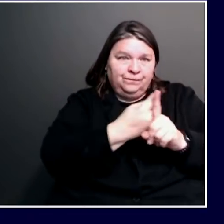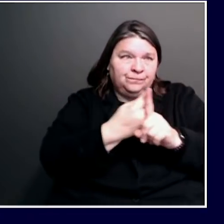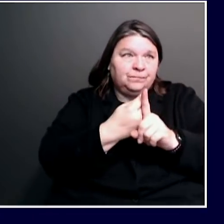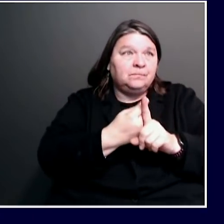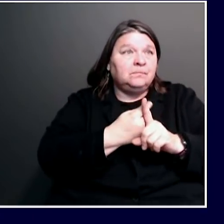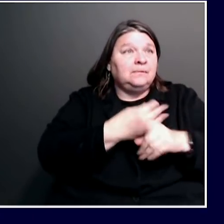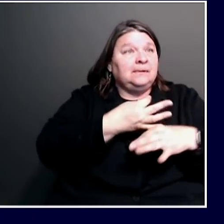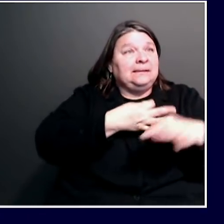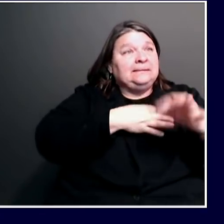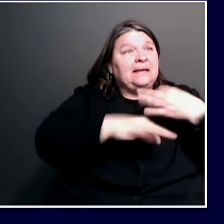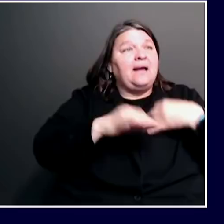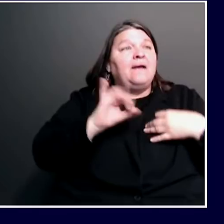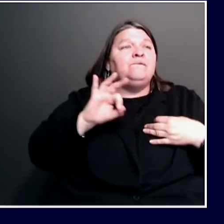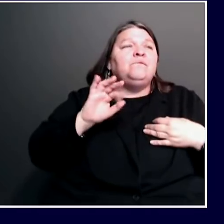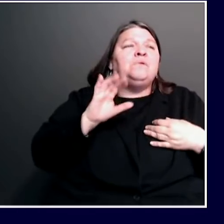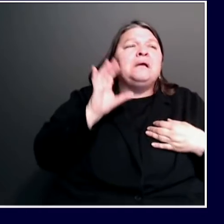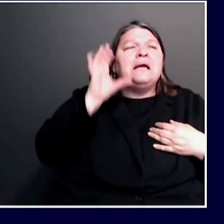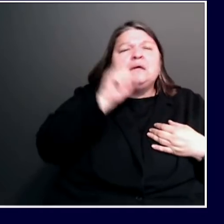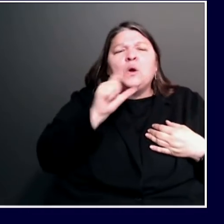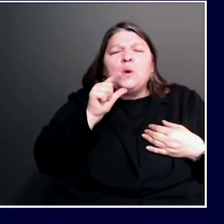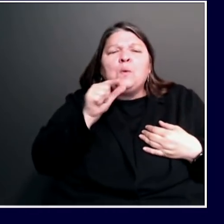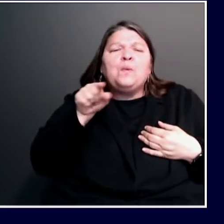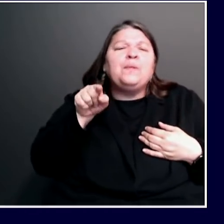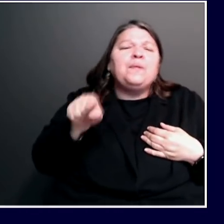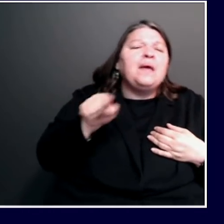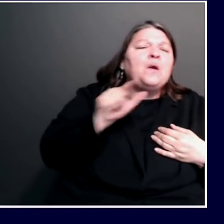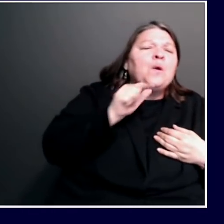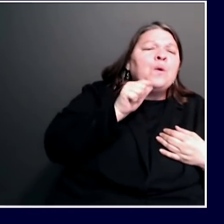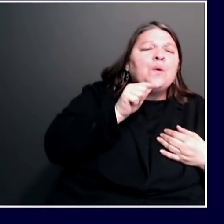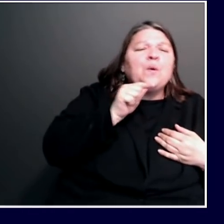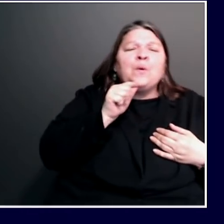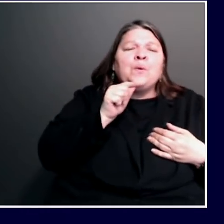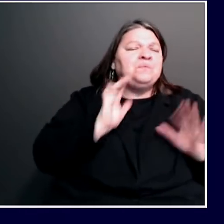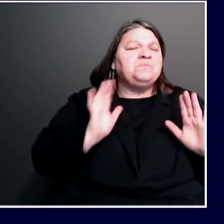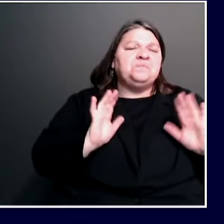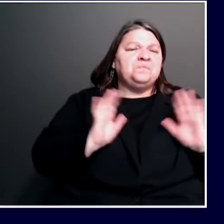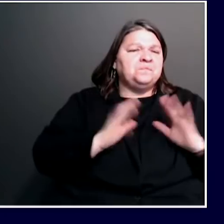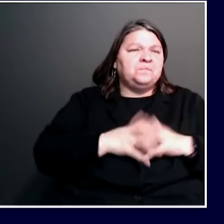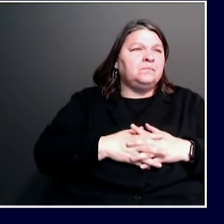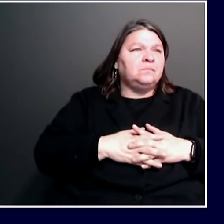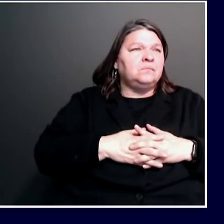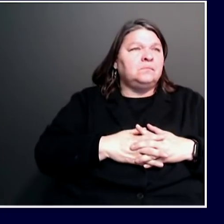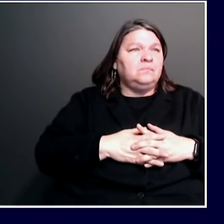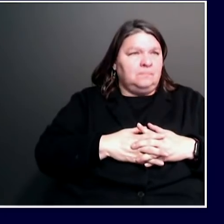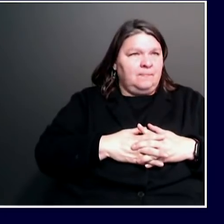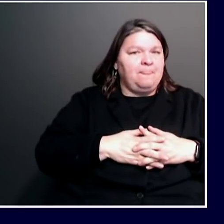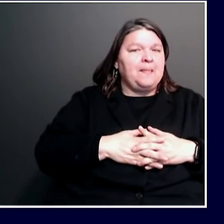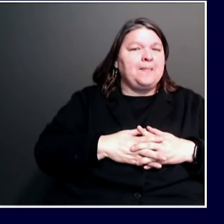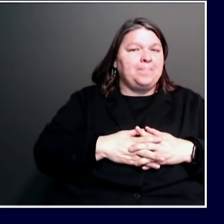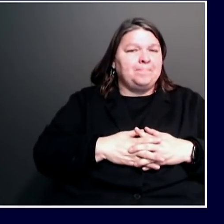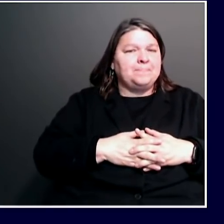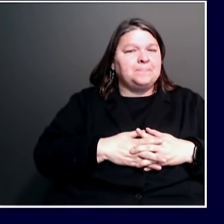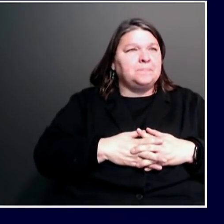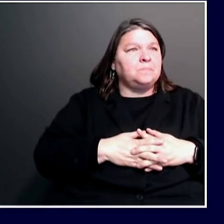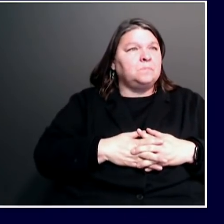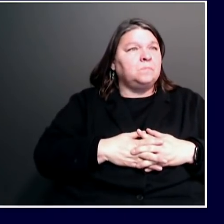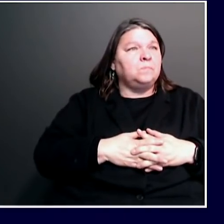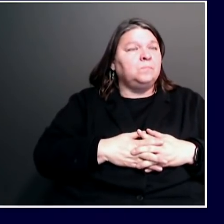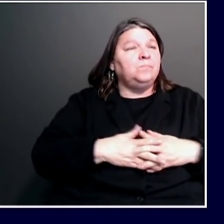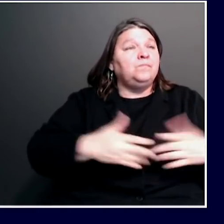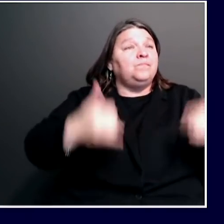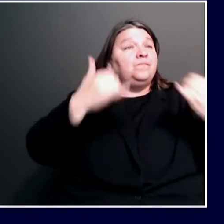differently. Okay. And just to follow up on that point, there was one part I had mentioned about the percentage of people in the